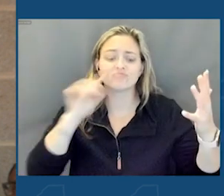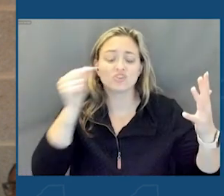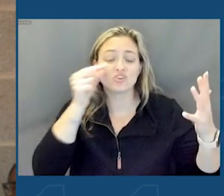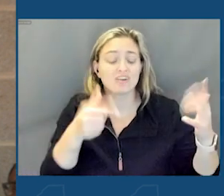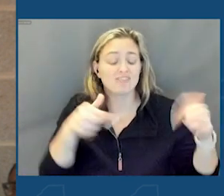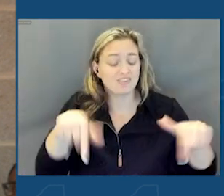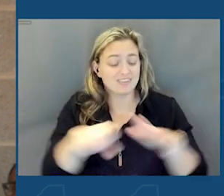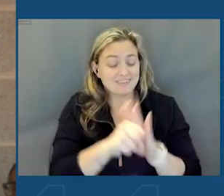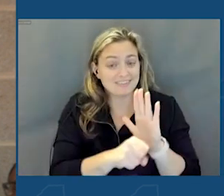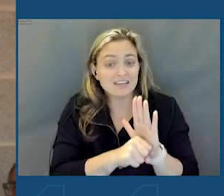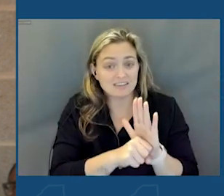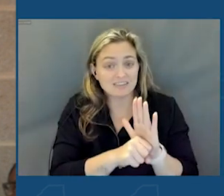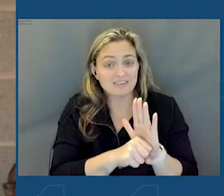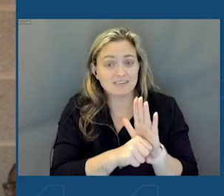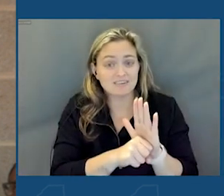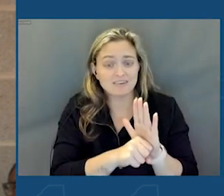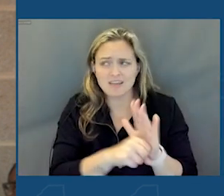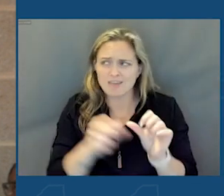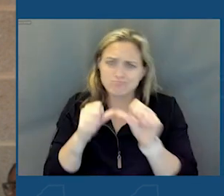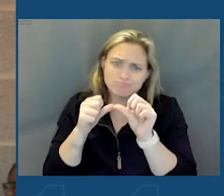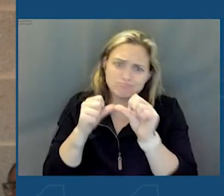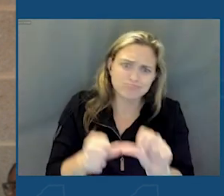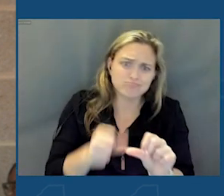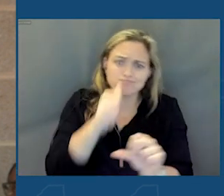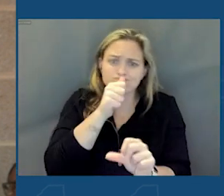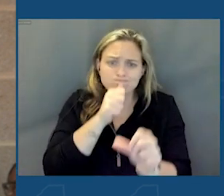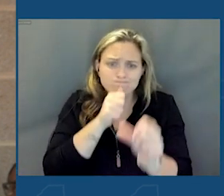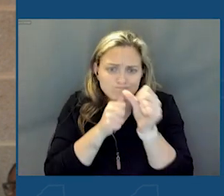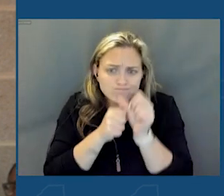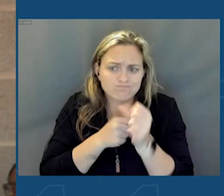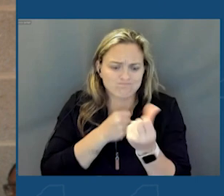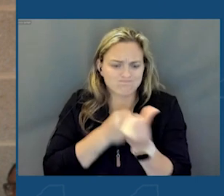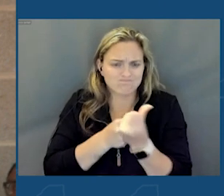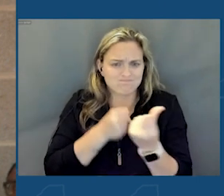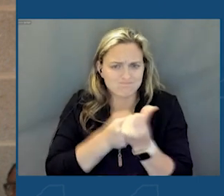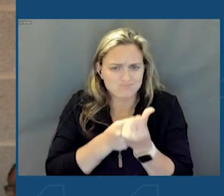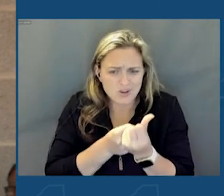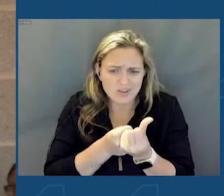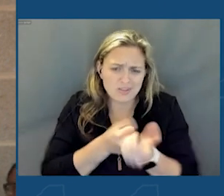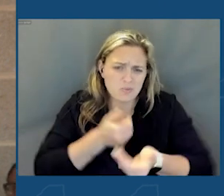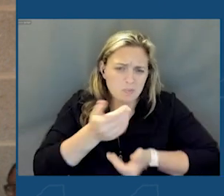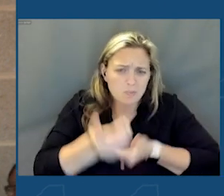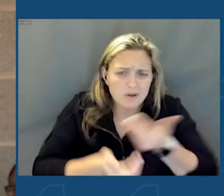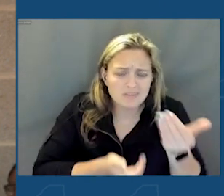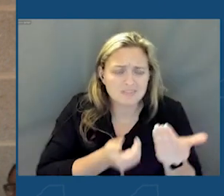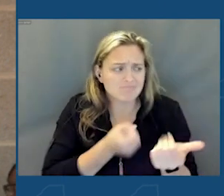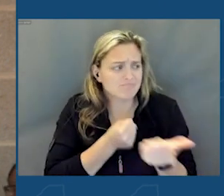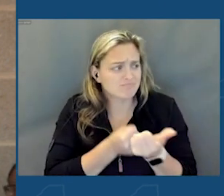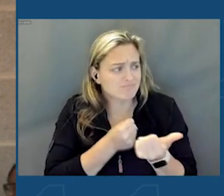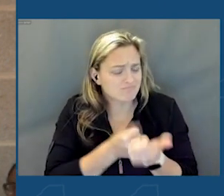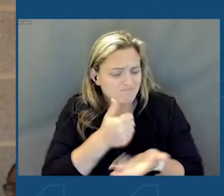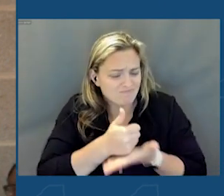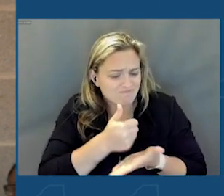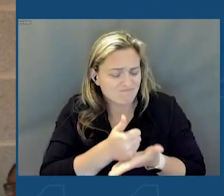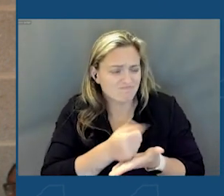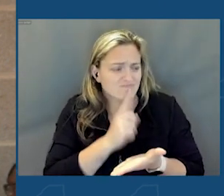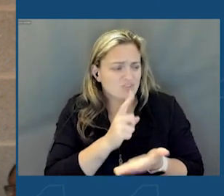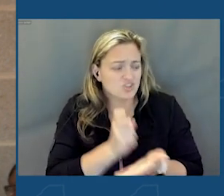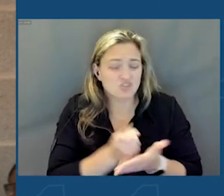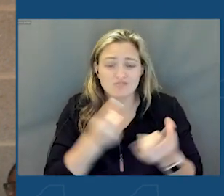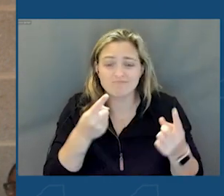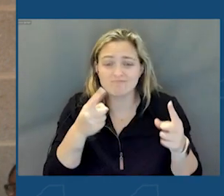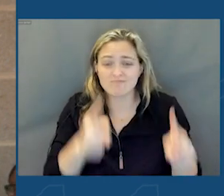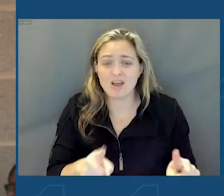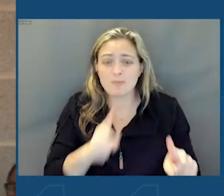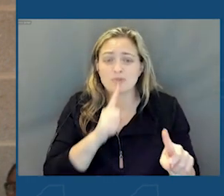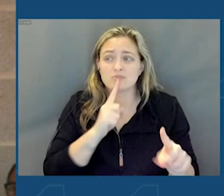state, who stood fast, who assisted us in the process, who assisted us in making this cemetery a